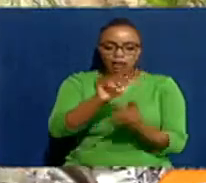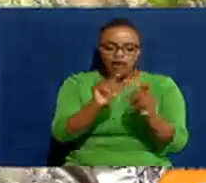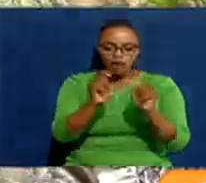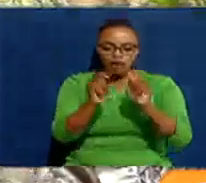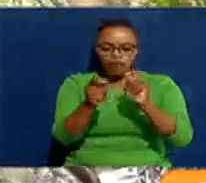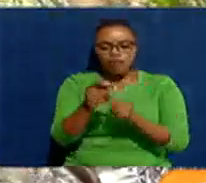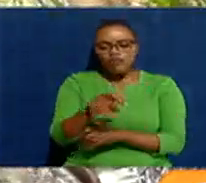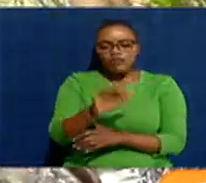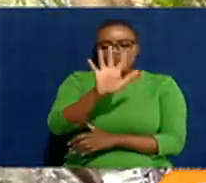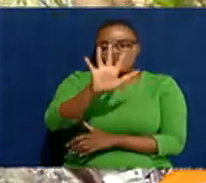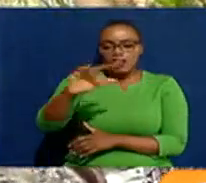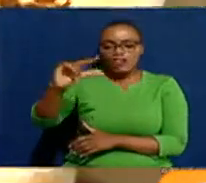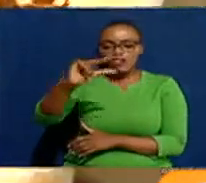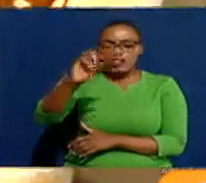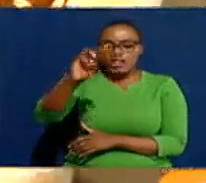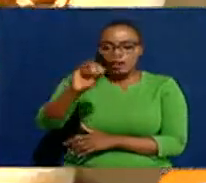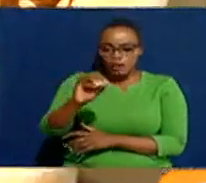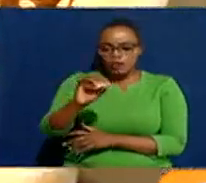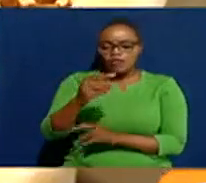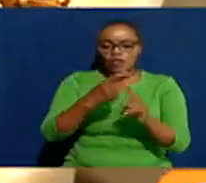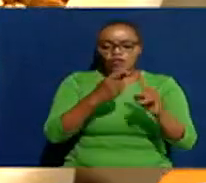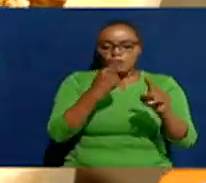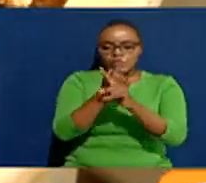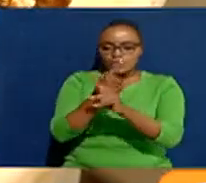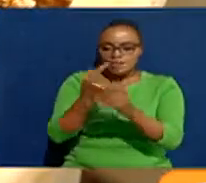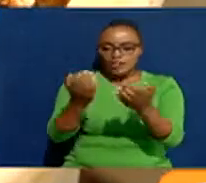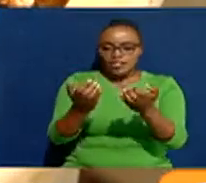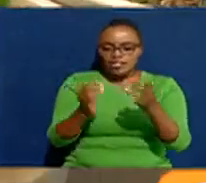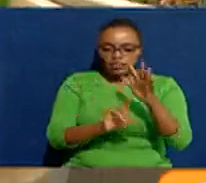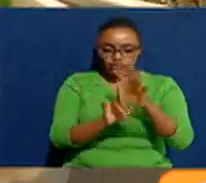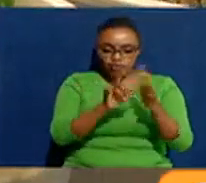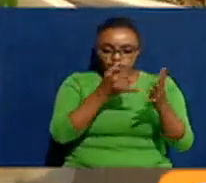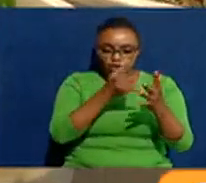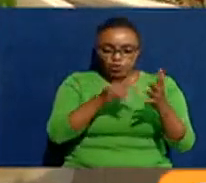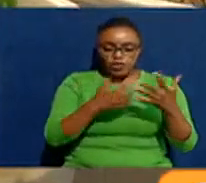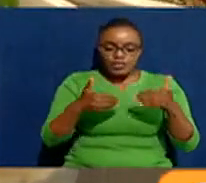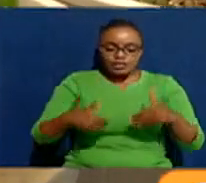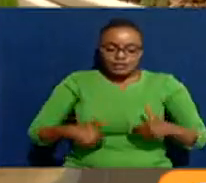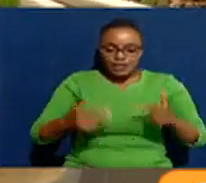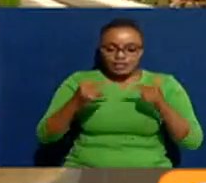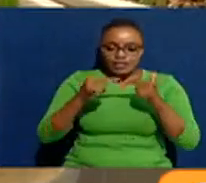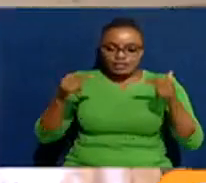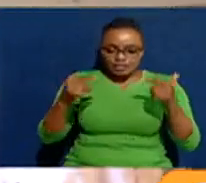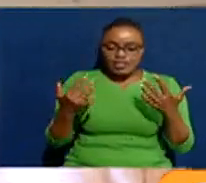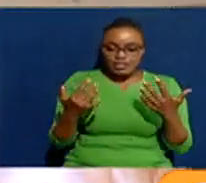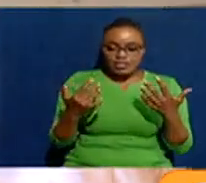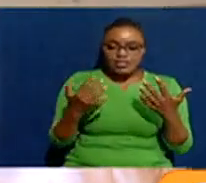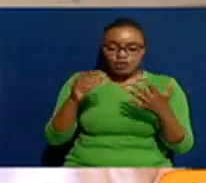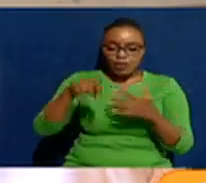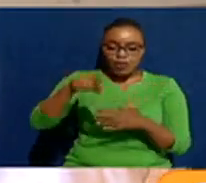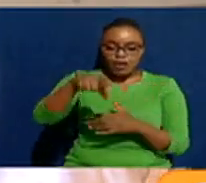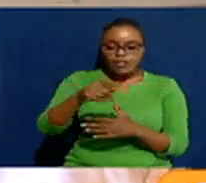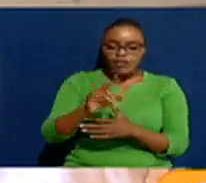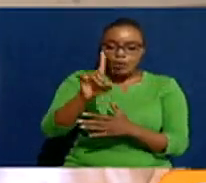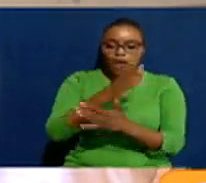at least five GMOs, ranging from various needs, including drought resistance purposes. One of our